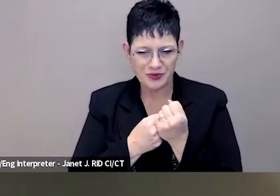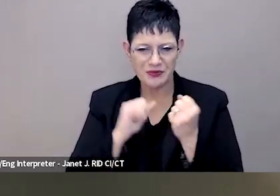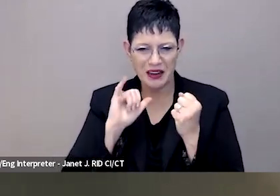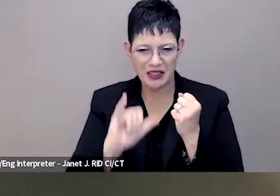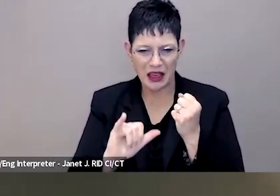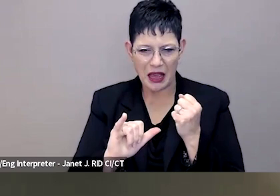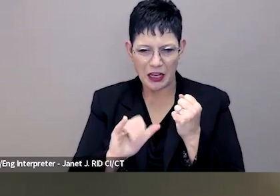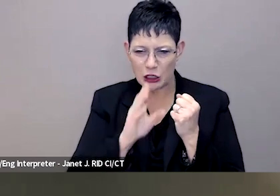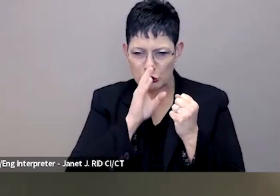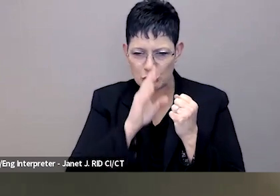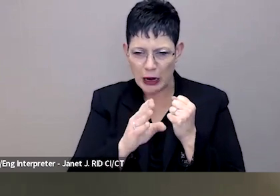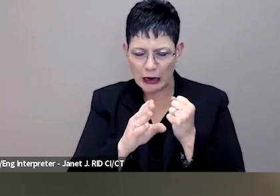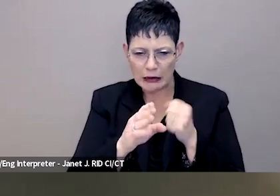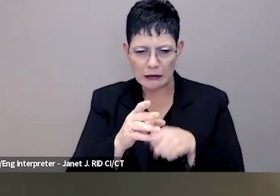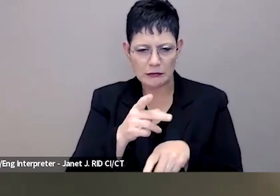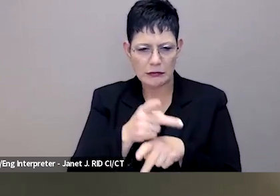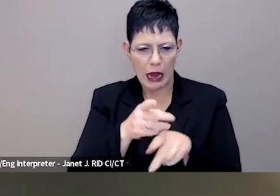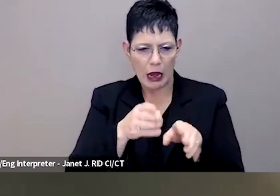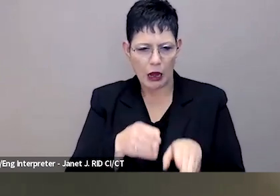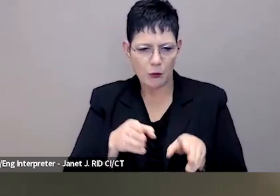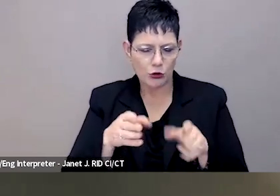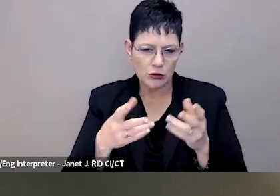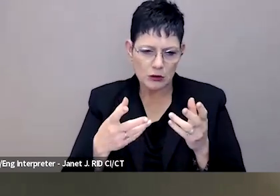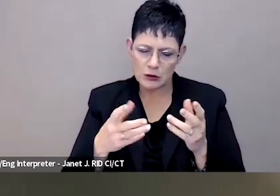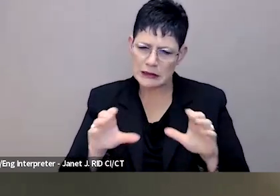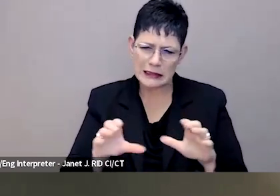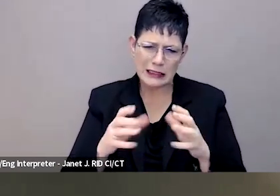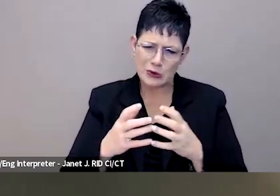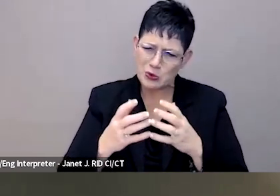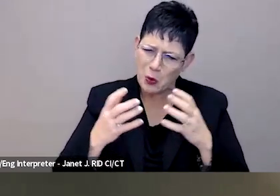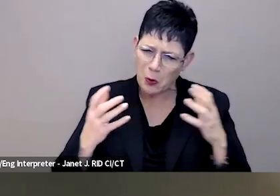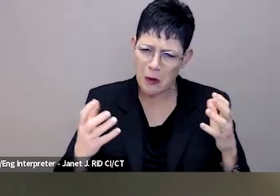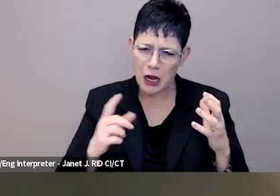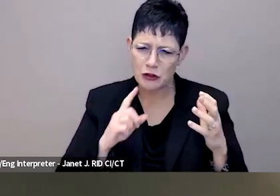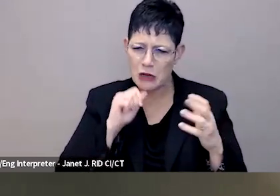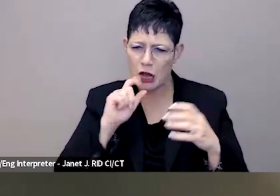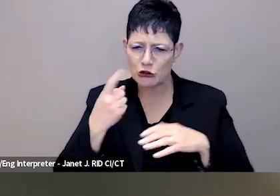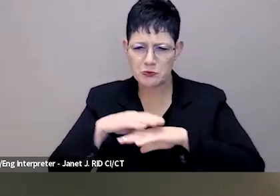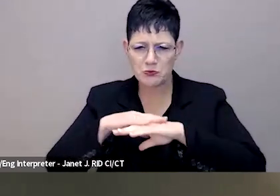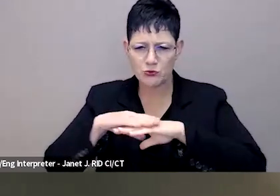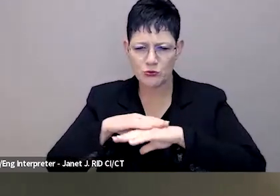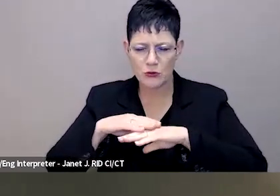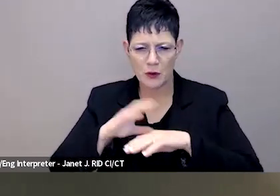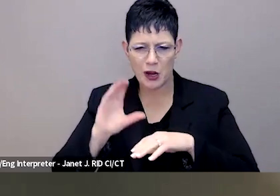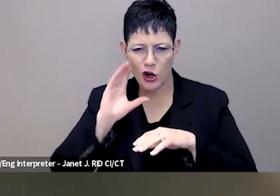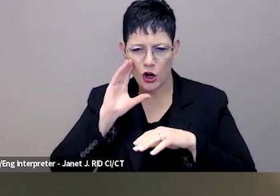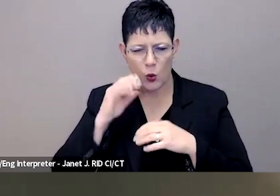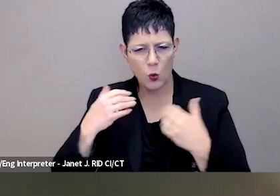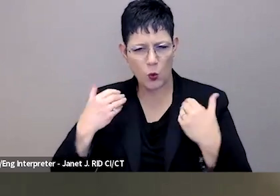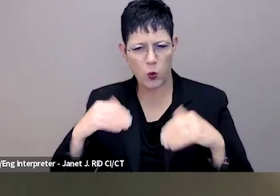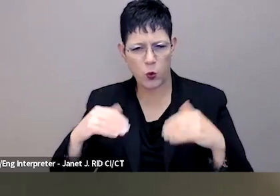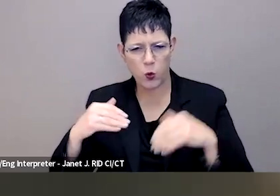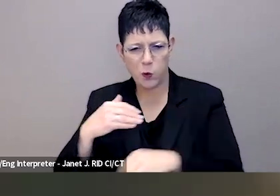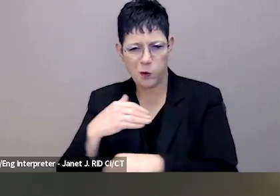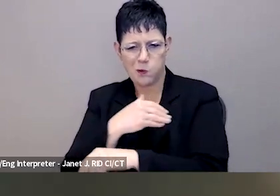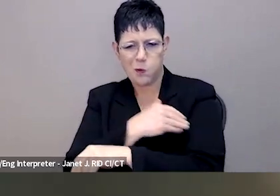went above and beyond to what they wanted, right? And so, for example, people would tell these really powerful stories about home